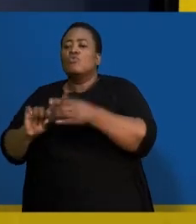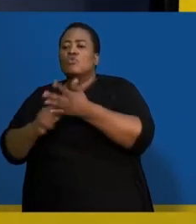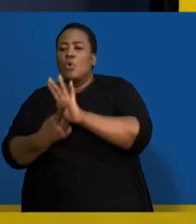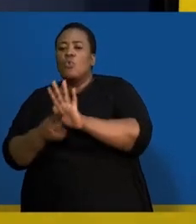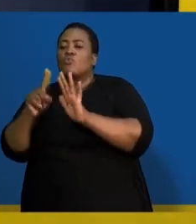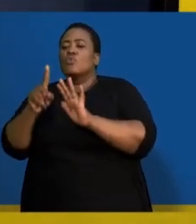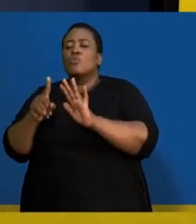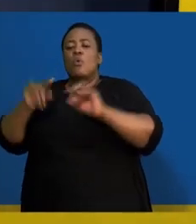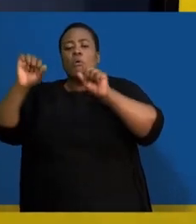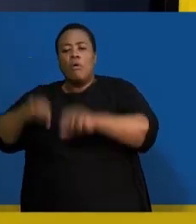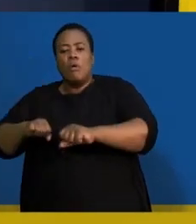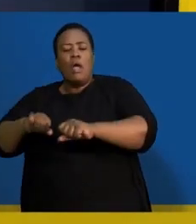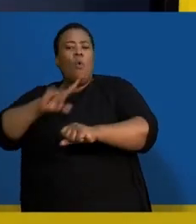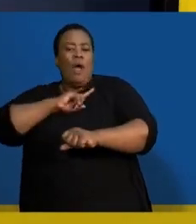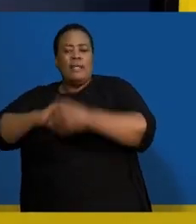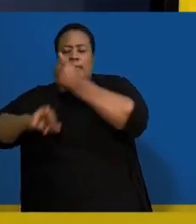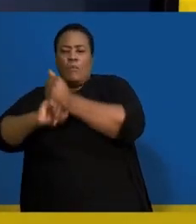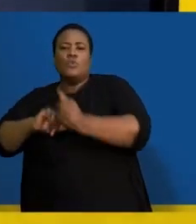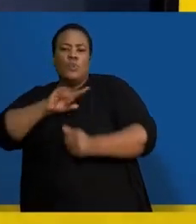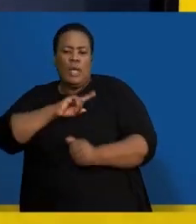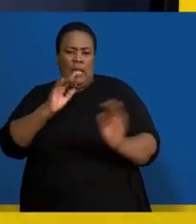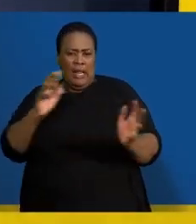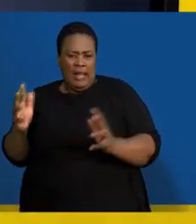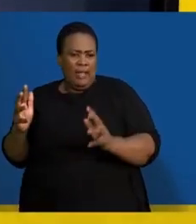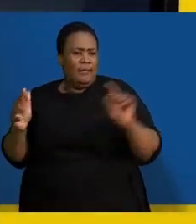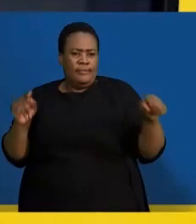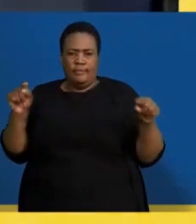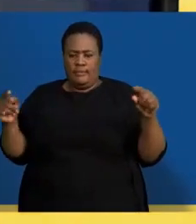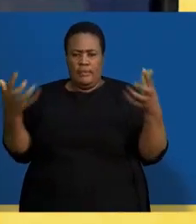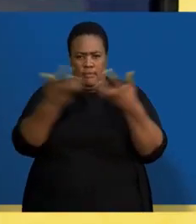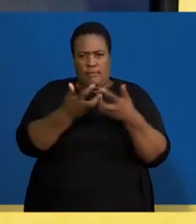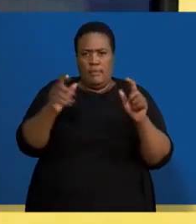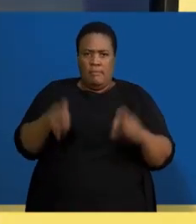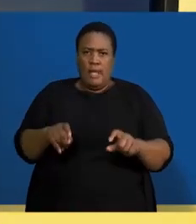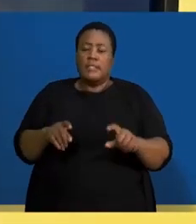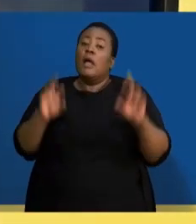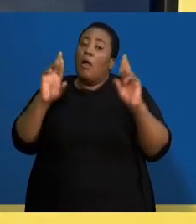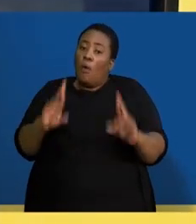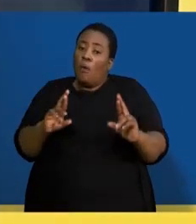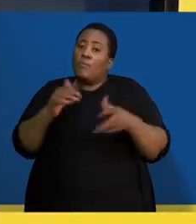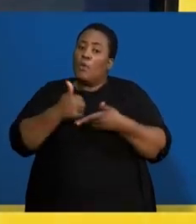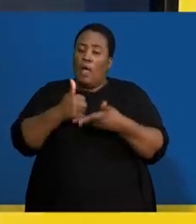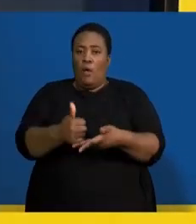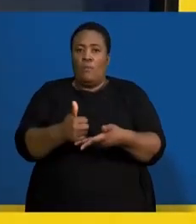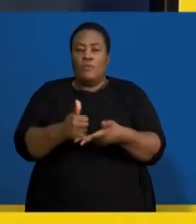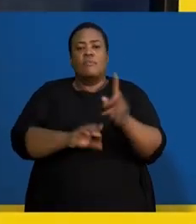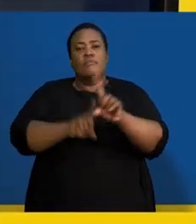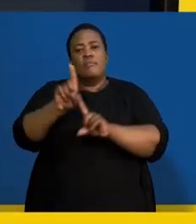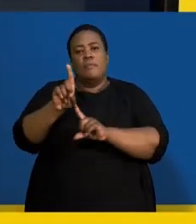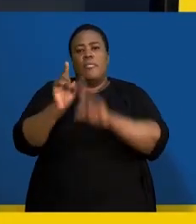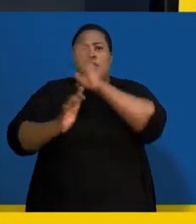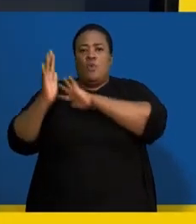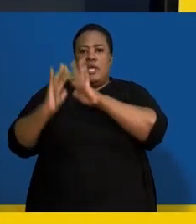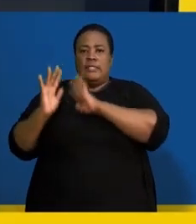throughout the essay. That is very important. I hope this will help you succeed in your history paper